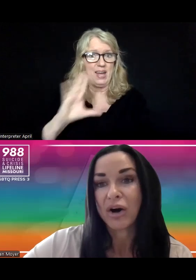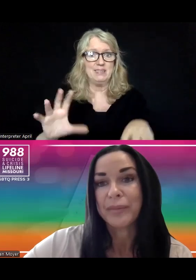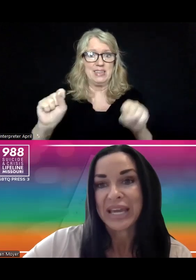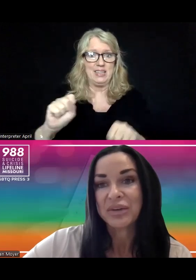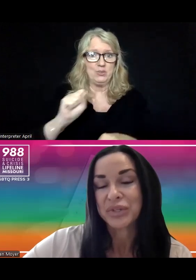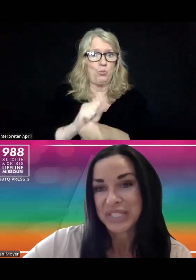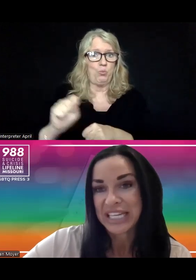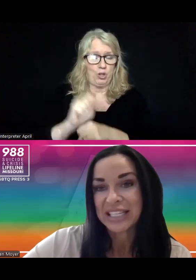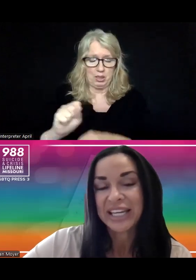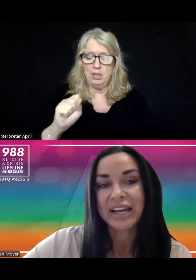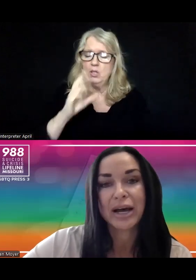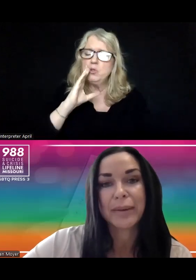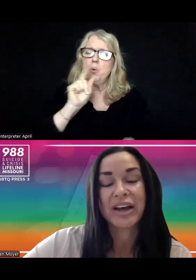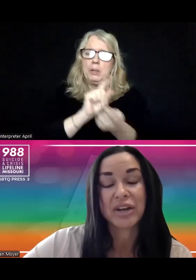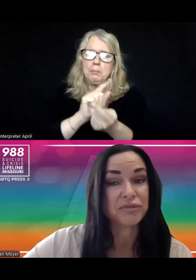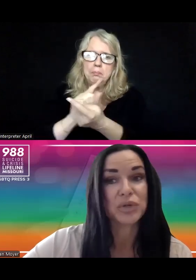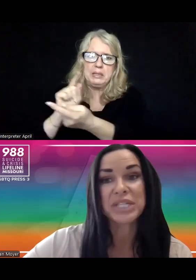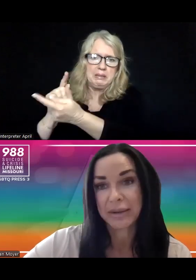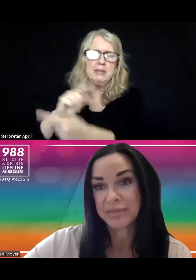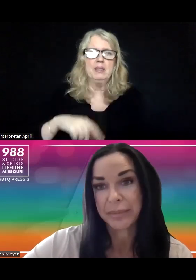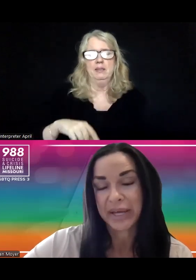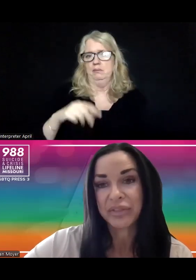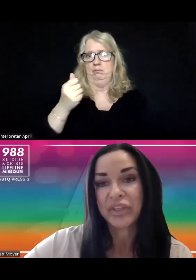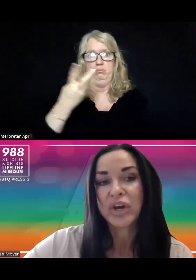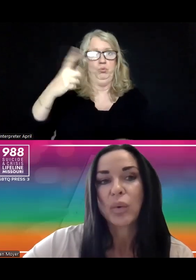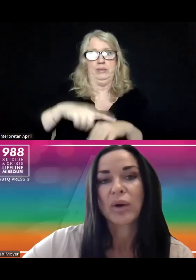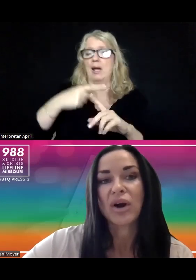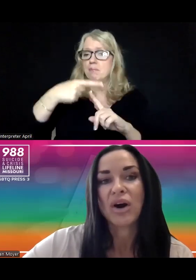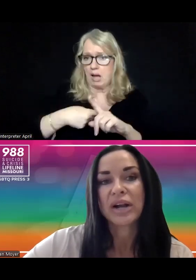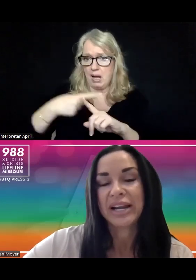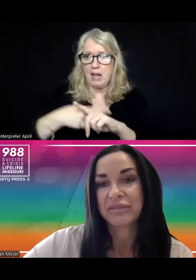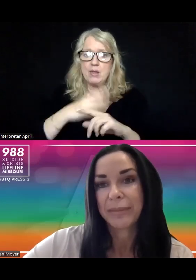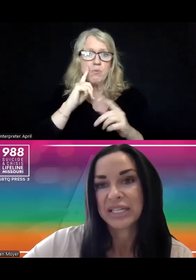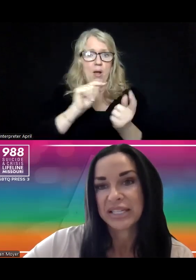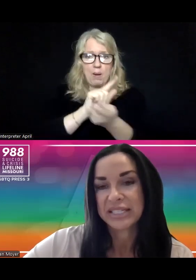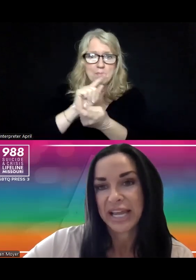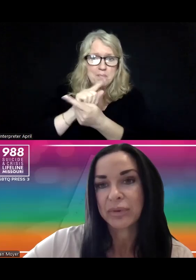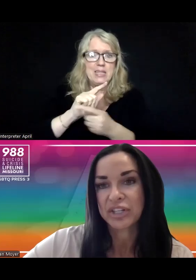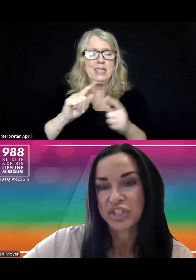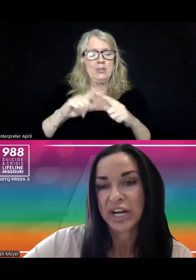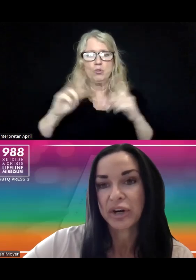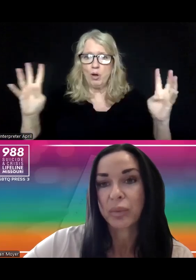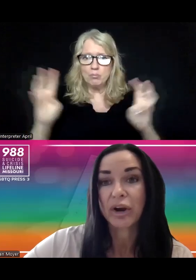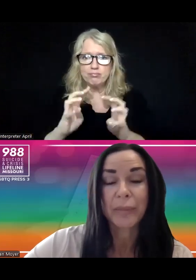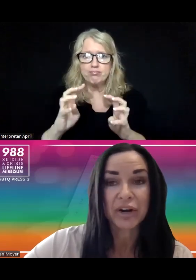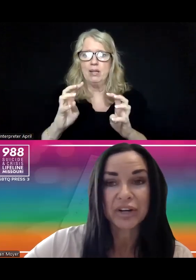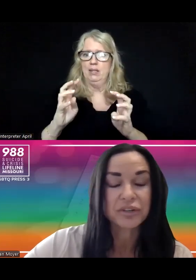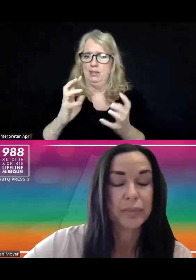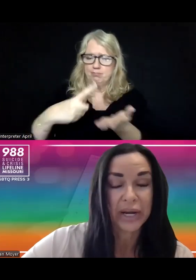we all meet routinely a few times a month where we're all kind of coming to the table to share what